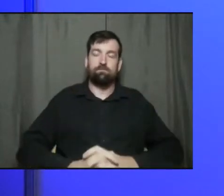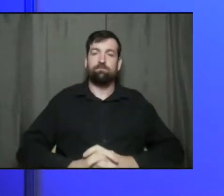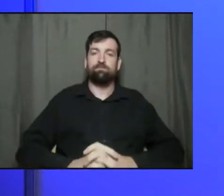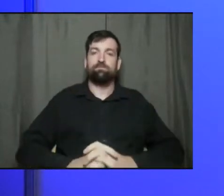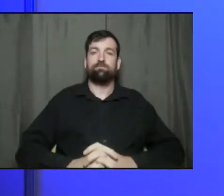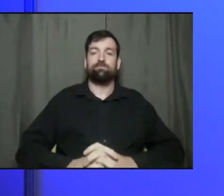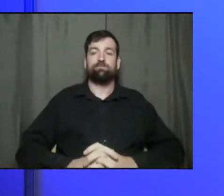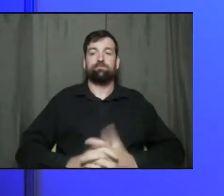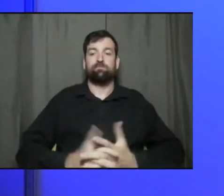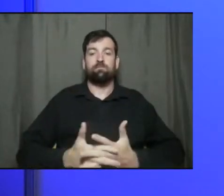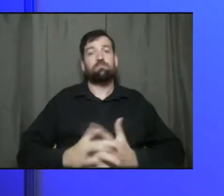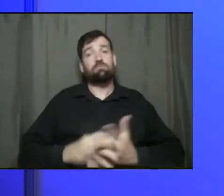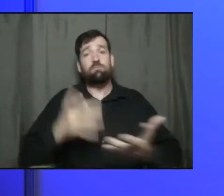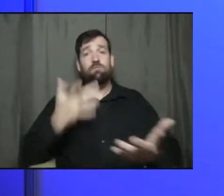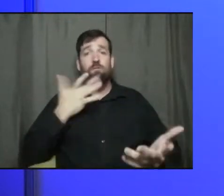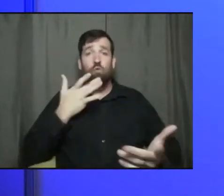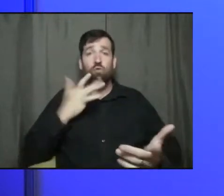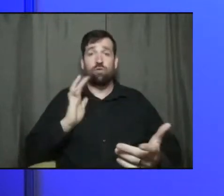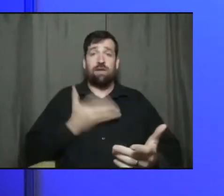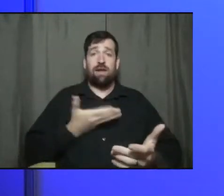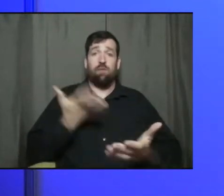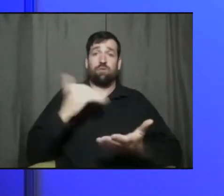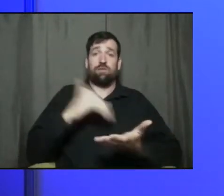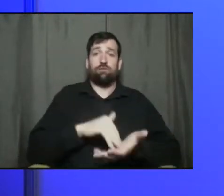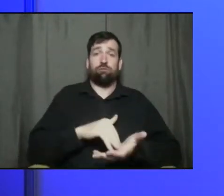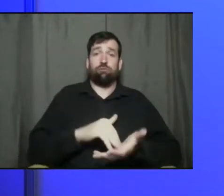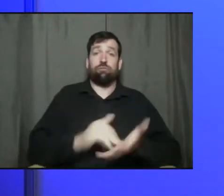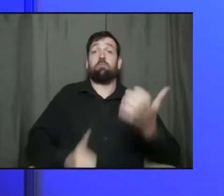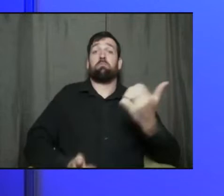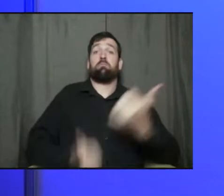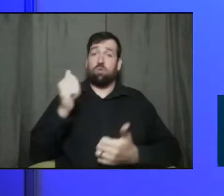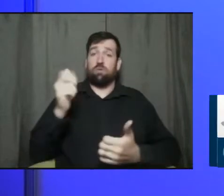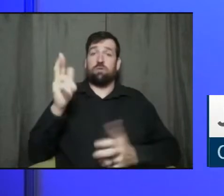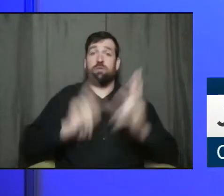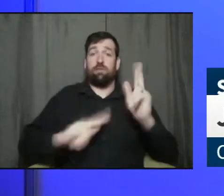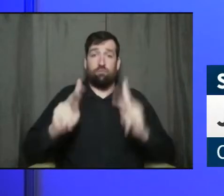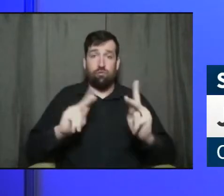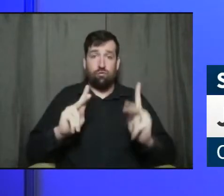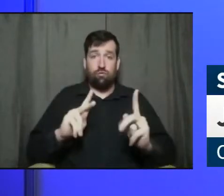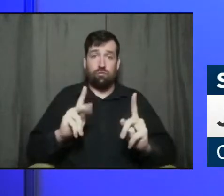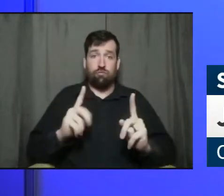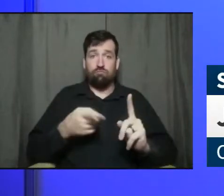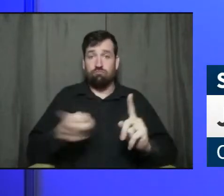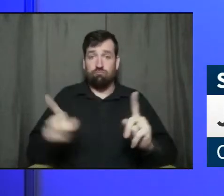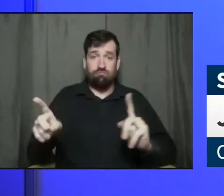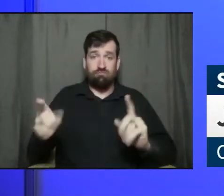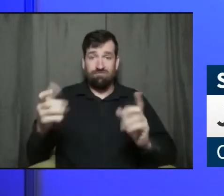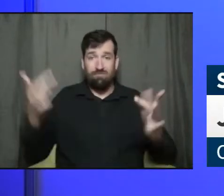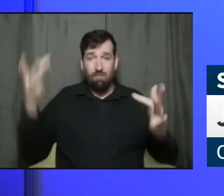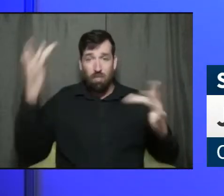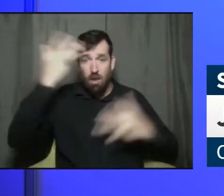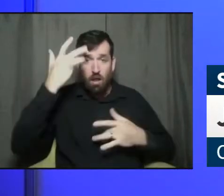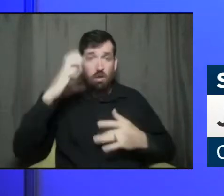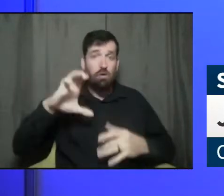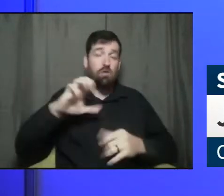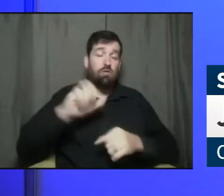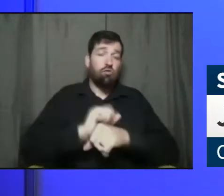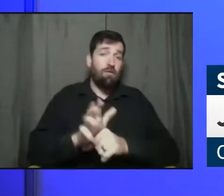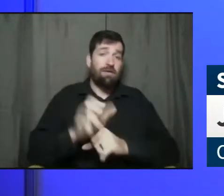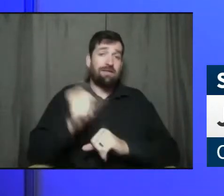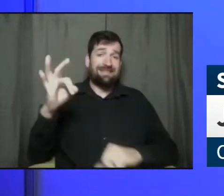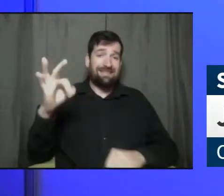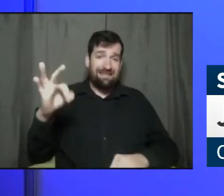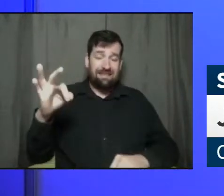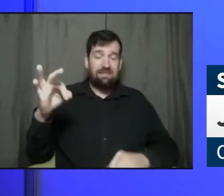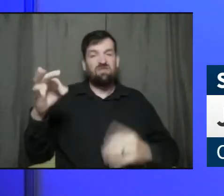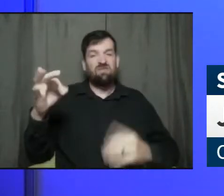So fortunately at our center, most people who've contracted COVID-19 have done okay. We haven't had any